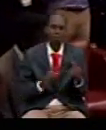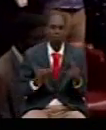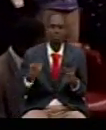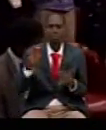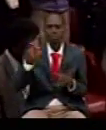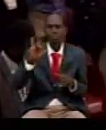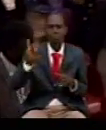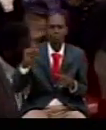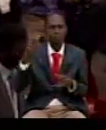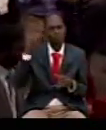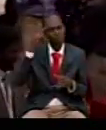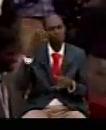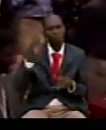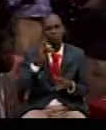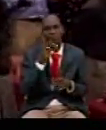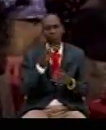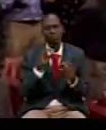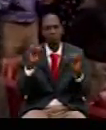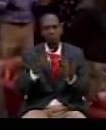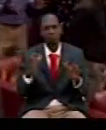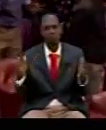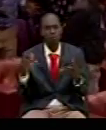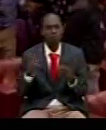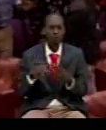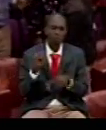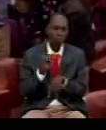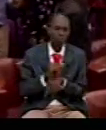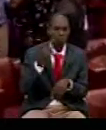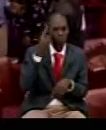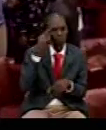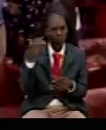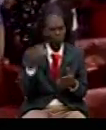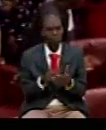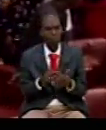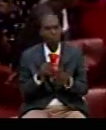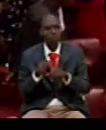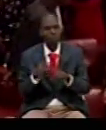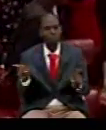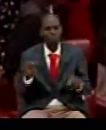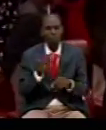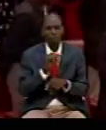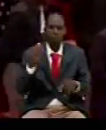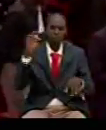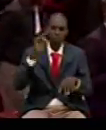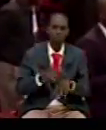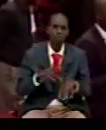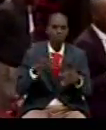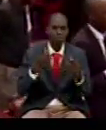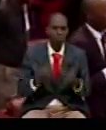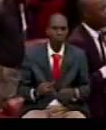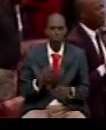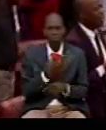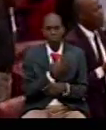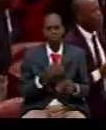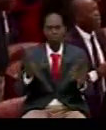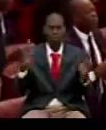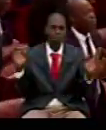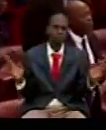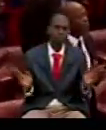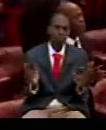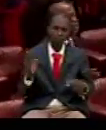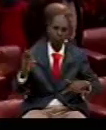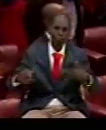to live for again. Let me die, let me die, let me die. But then a touch came and revival came.